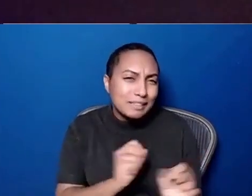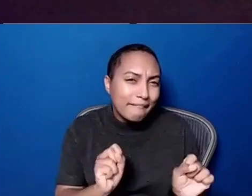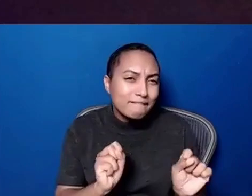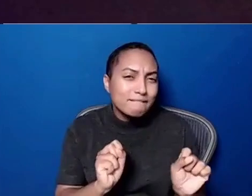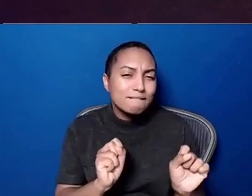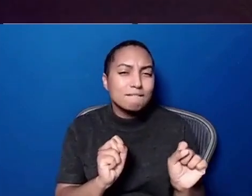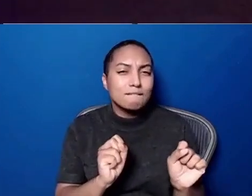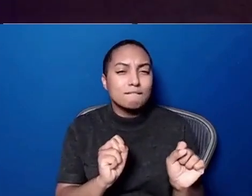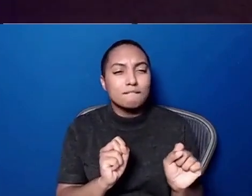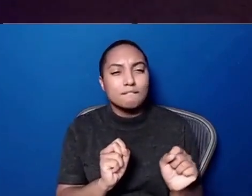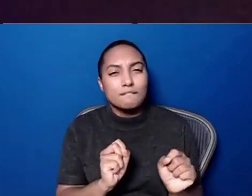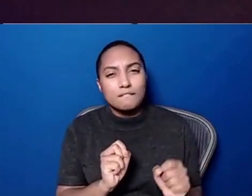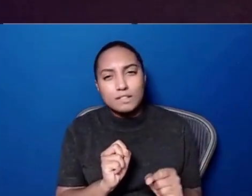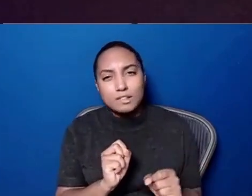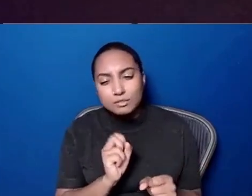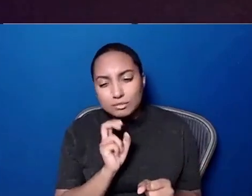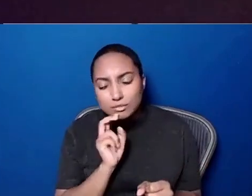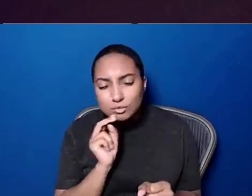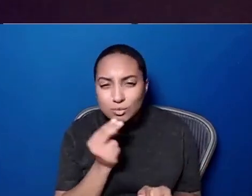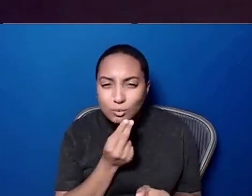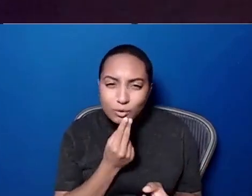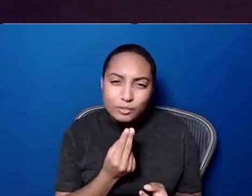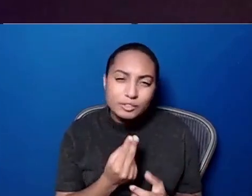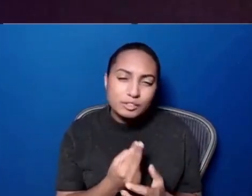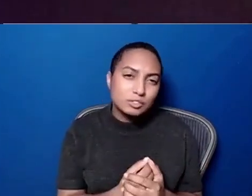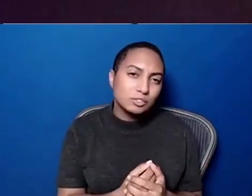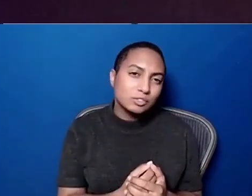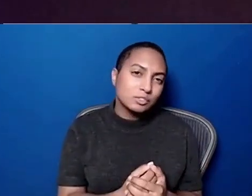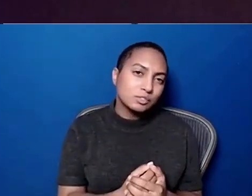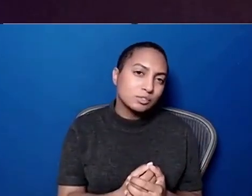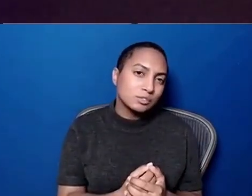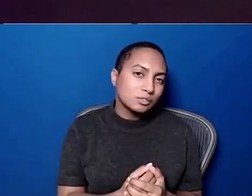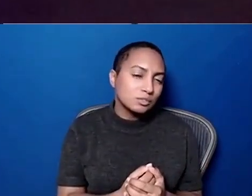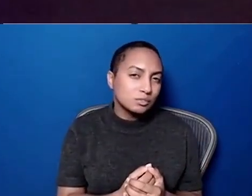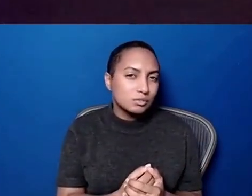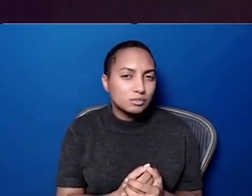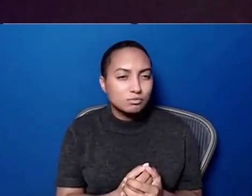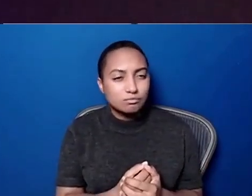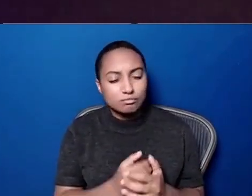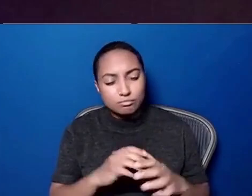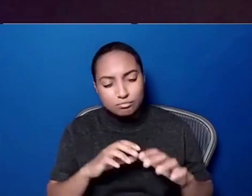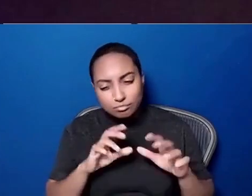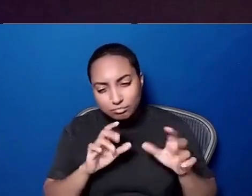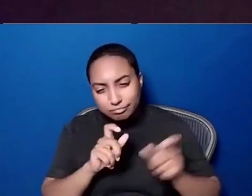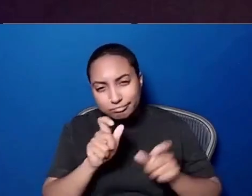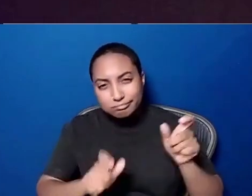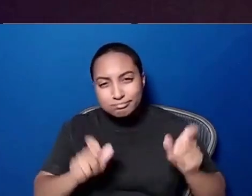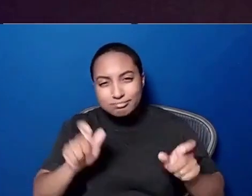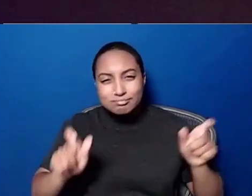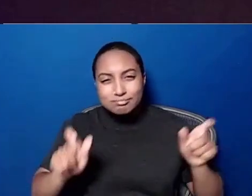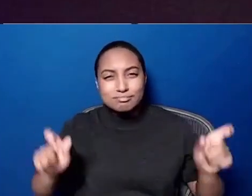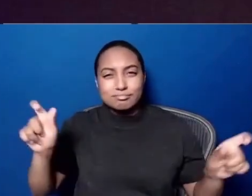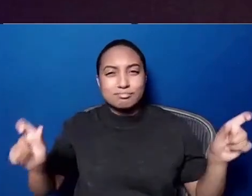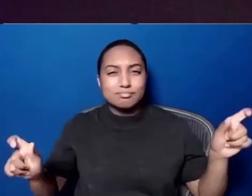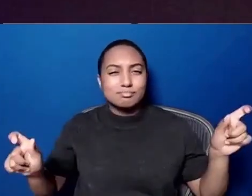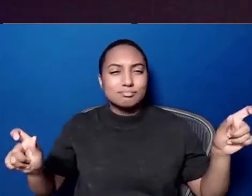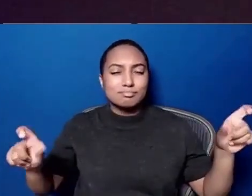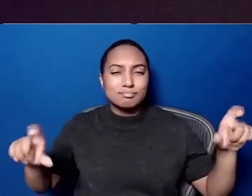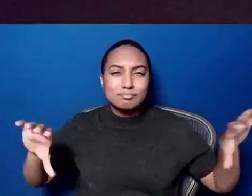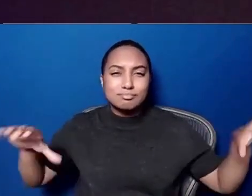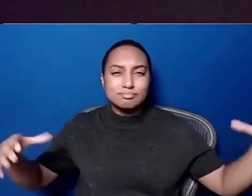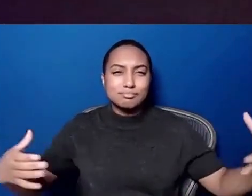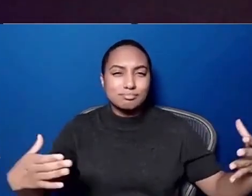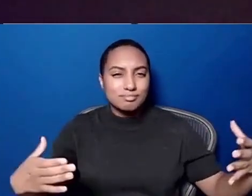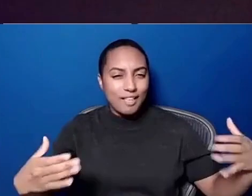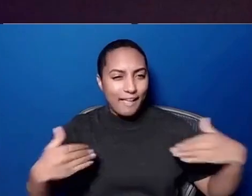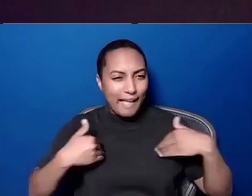folk, all of us together, however you know yourself to be, have full agency